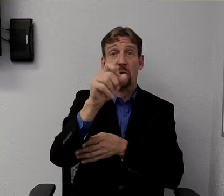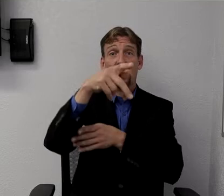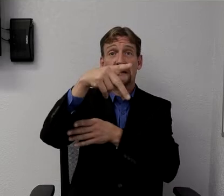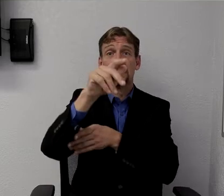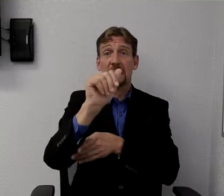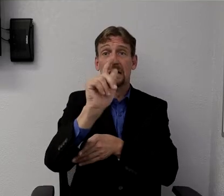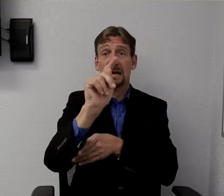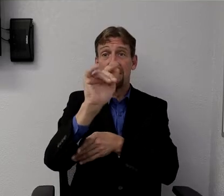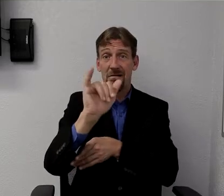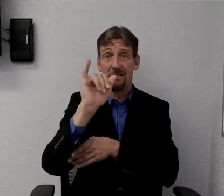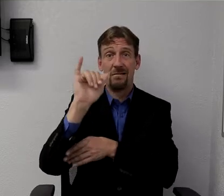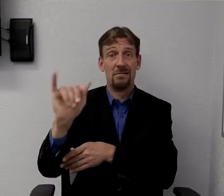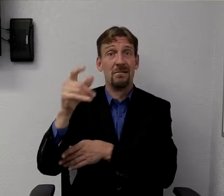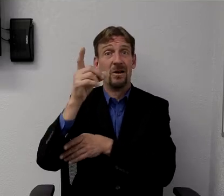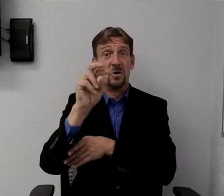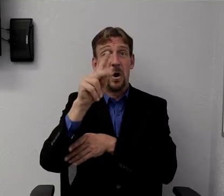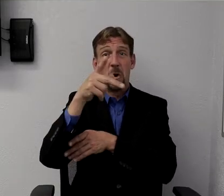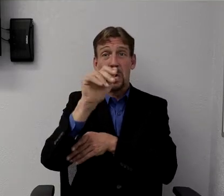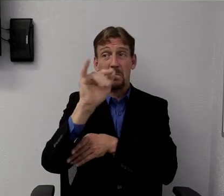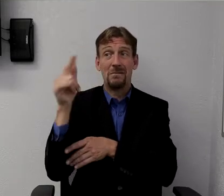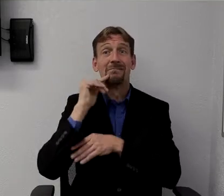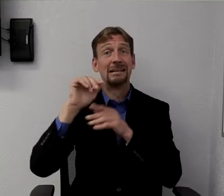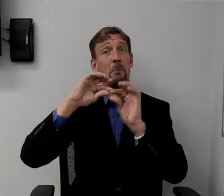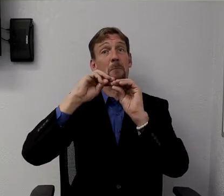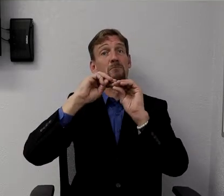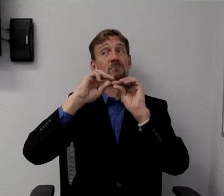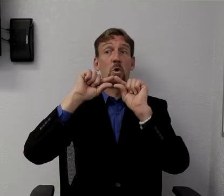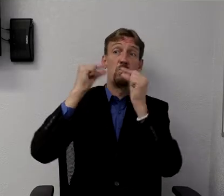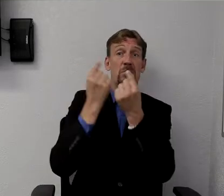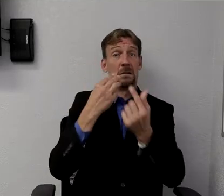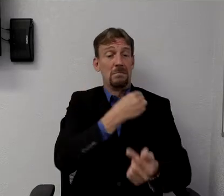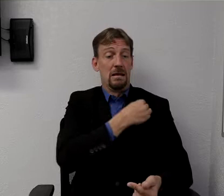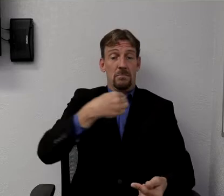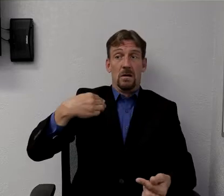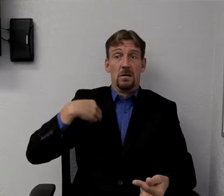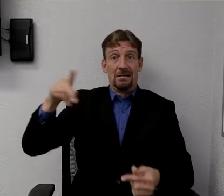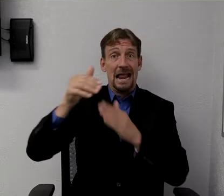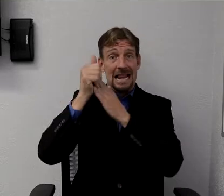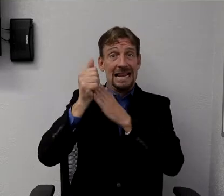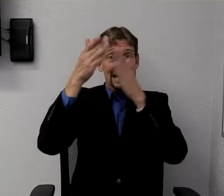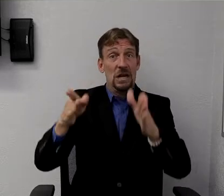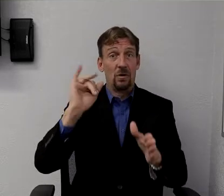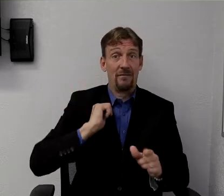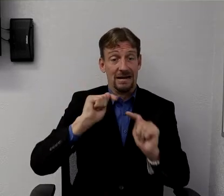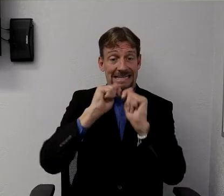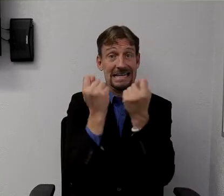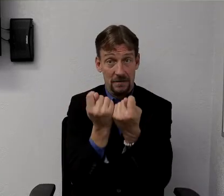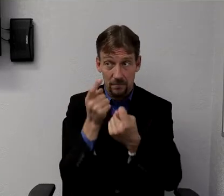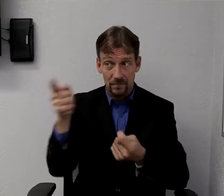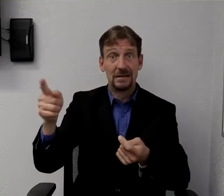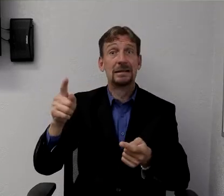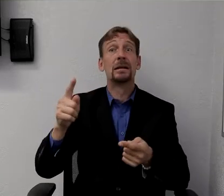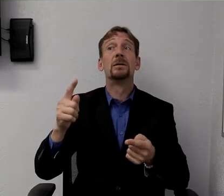leadership team, and he described a voluntary research study that